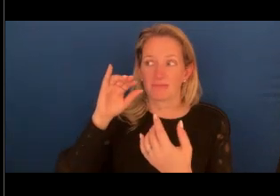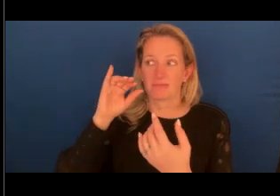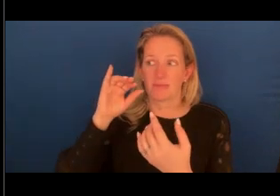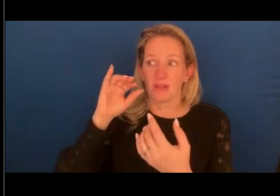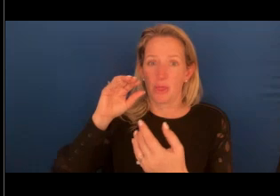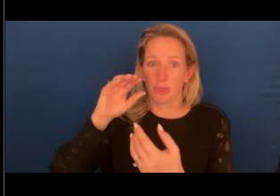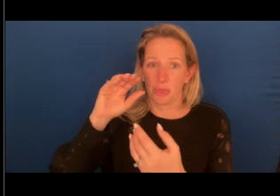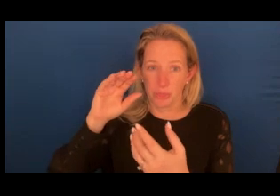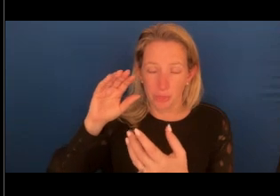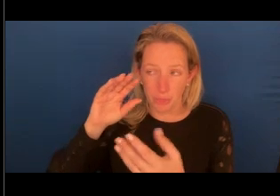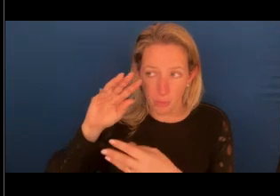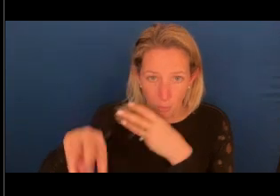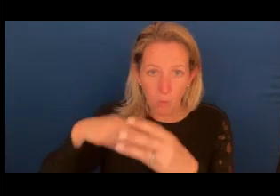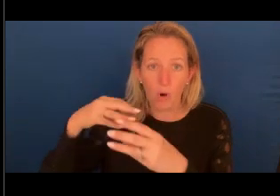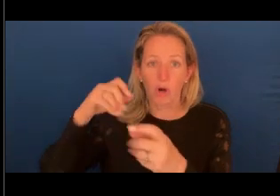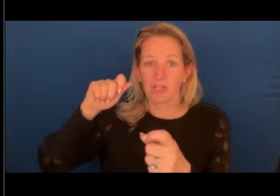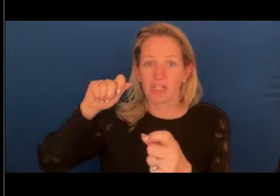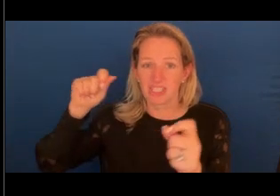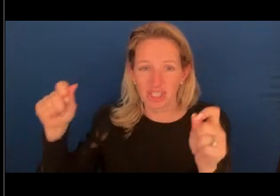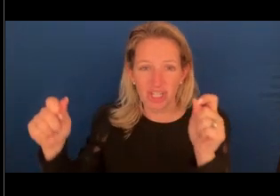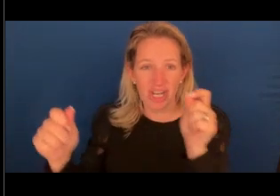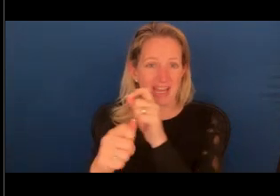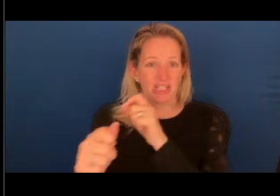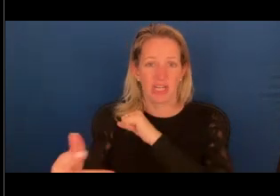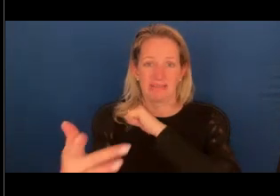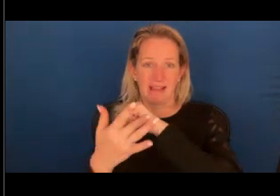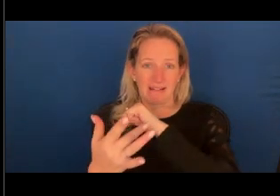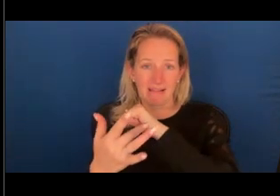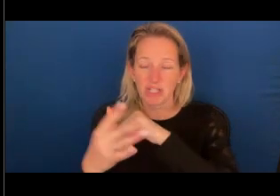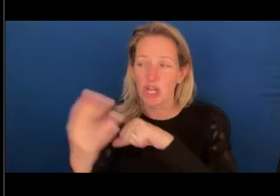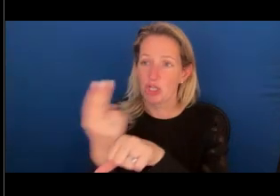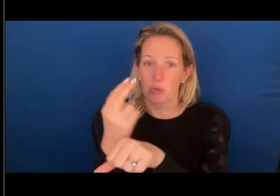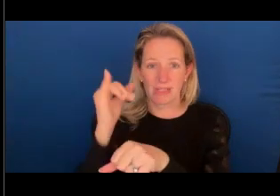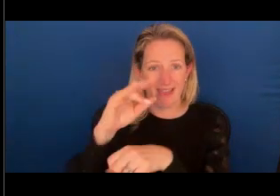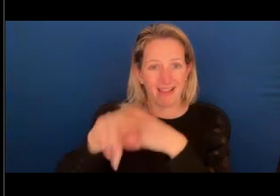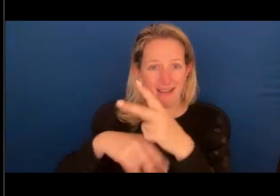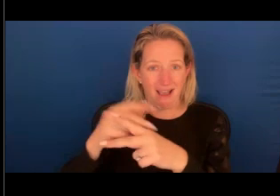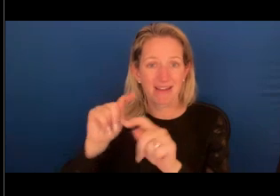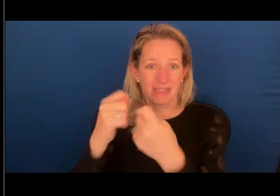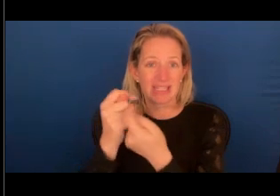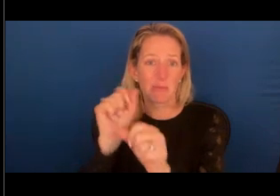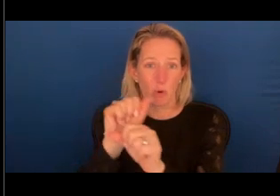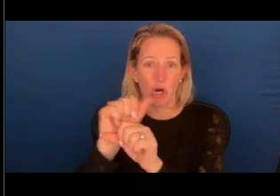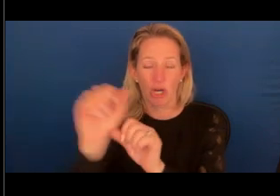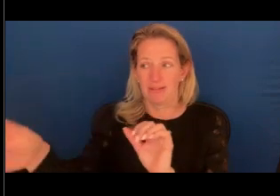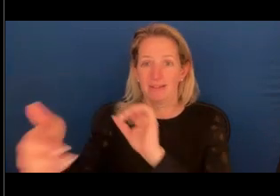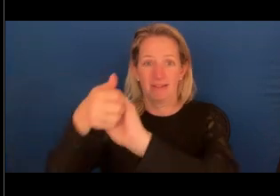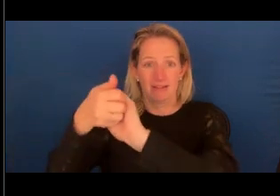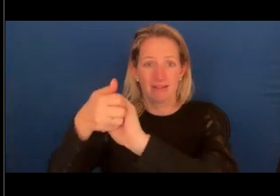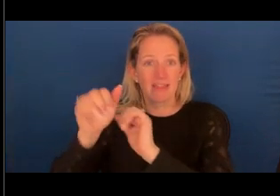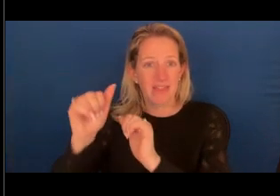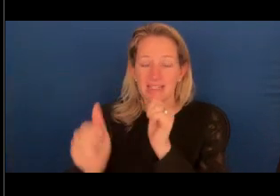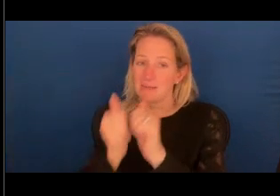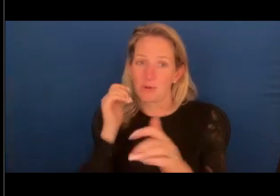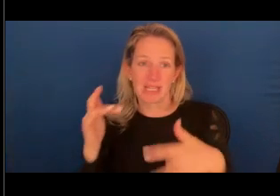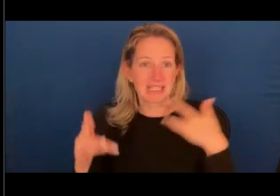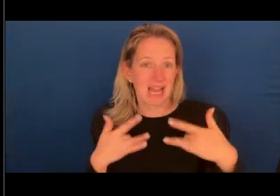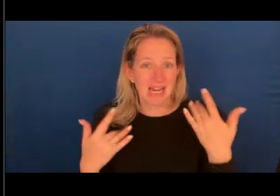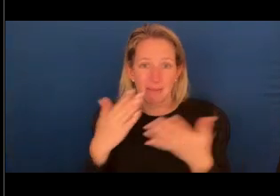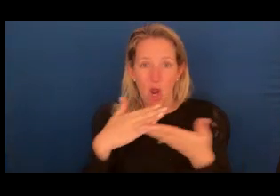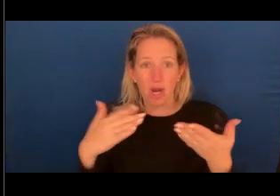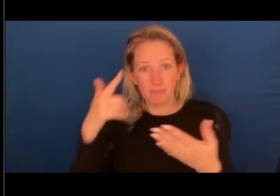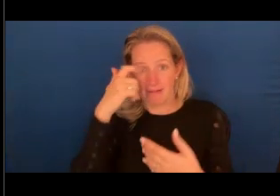world-changing technologies by using this kind of teamwork. That is actually the most exciting point because I haven't had a chance like this